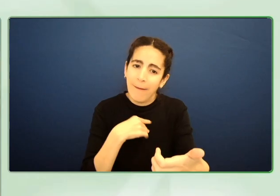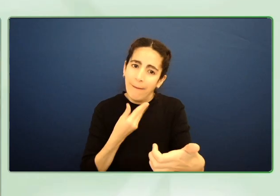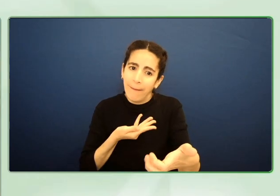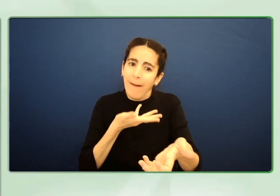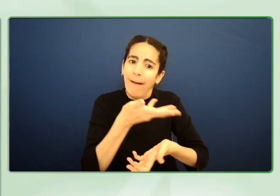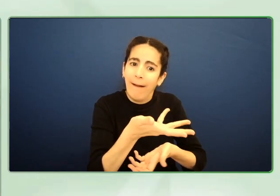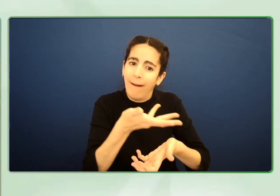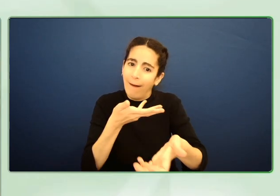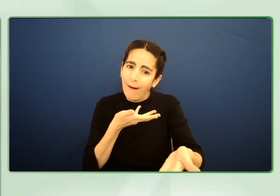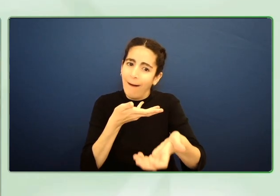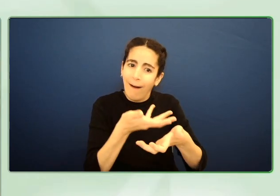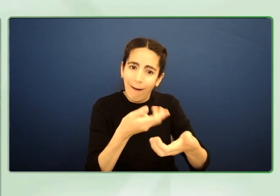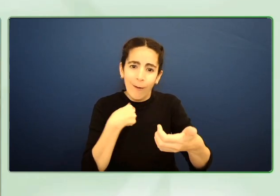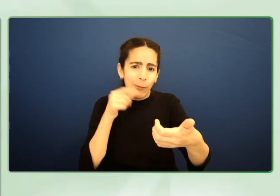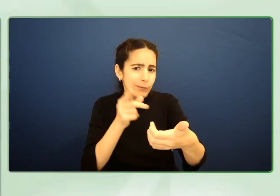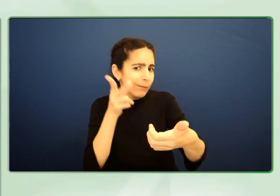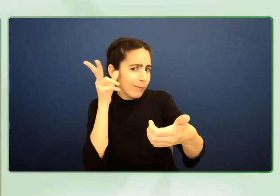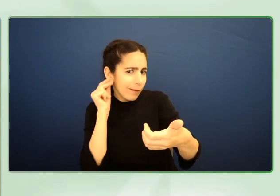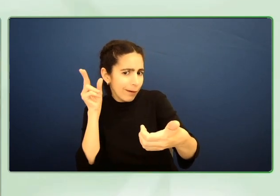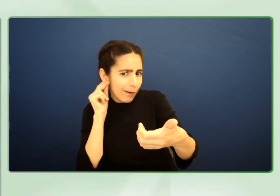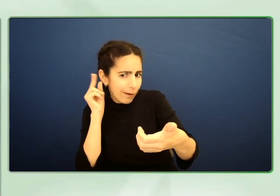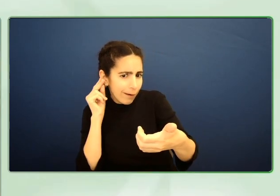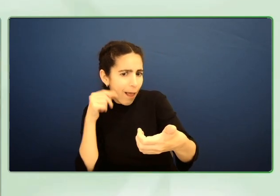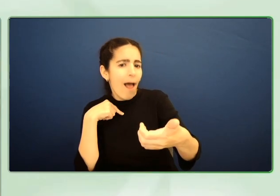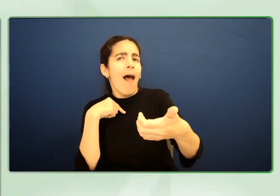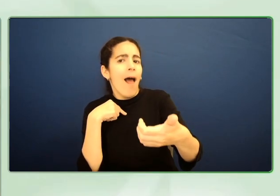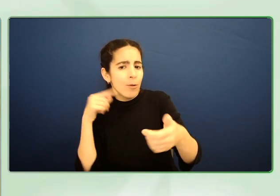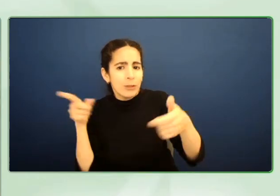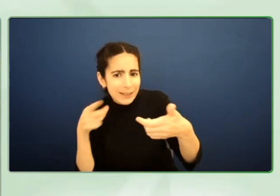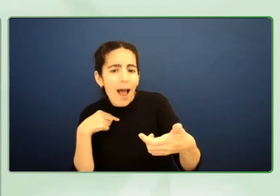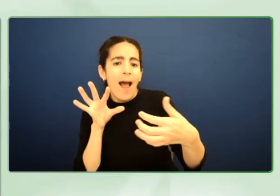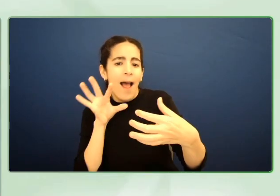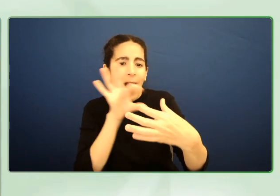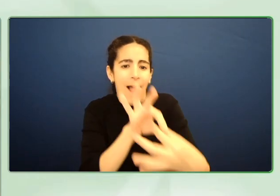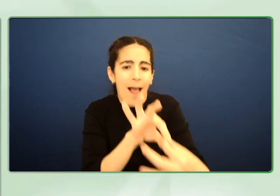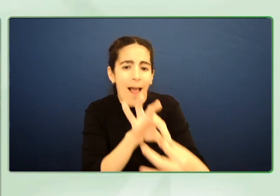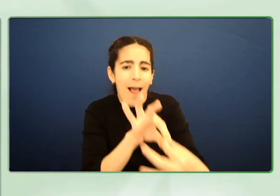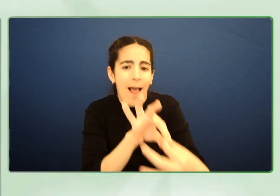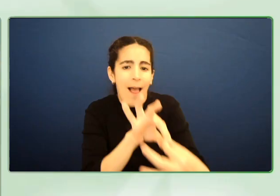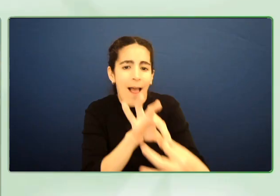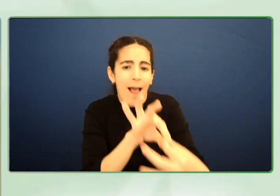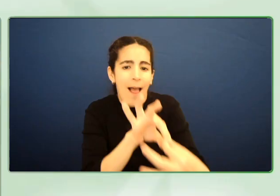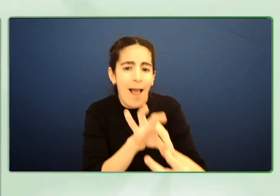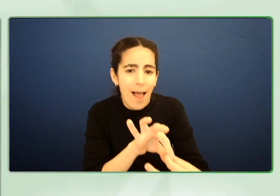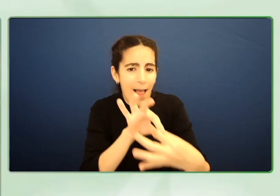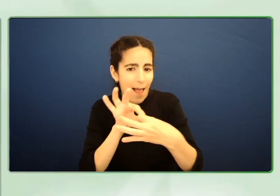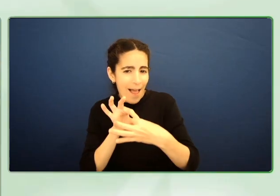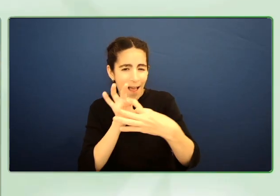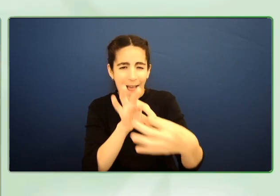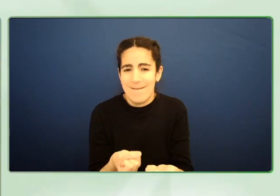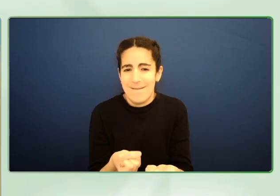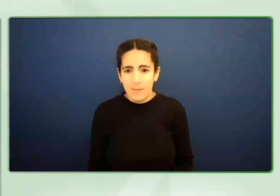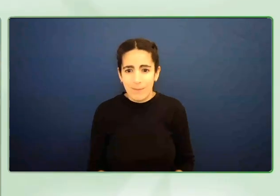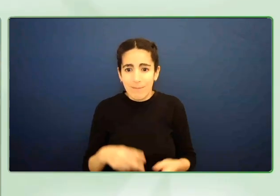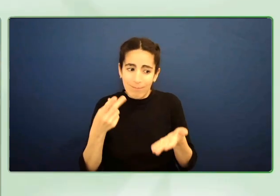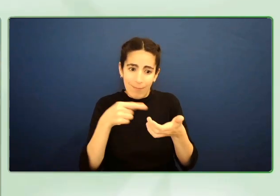module that is dedicated to music. You have to listen to music. You have to, when you listen to music, you have to follow it with your motorics. It's not easy